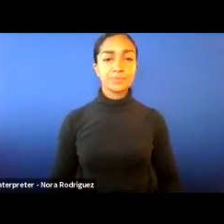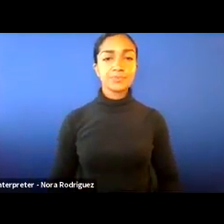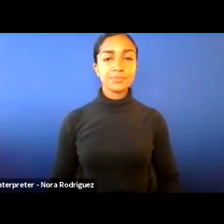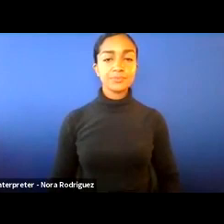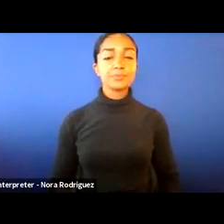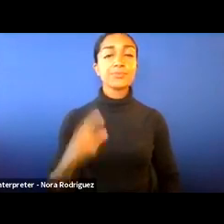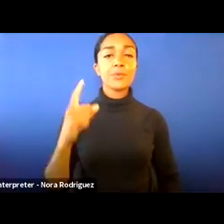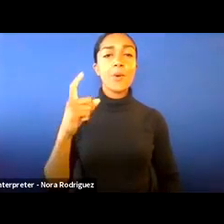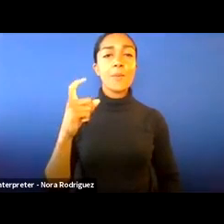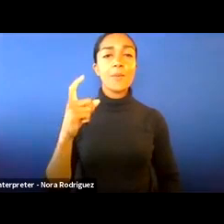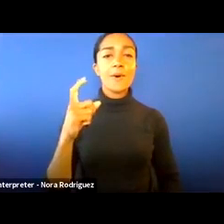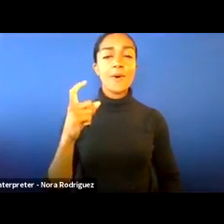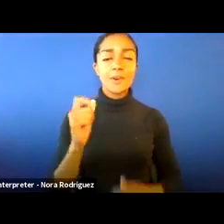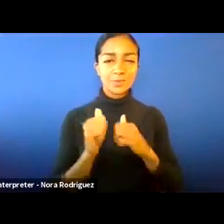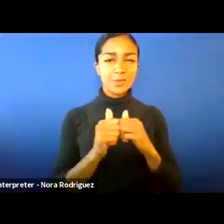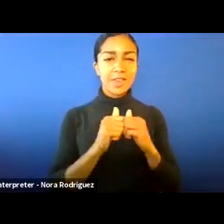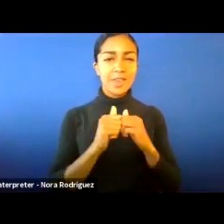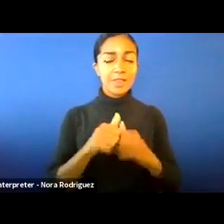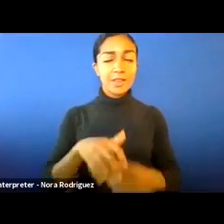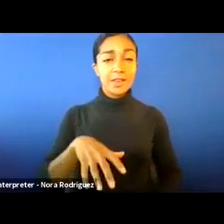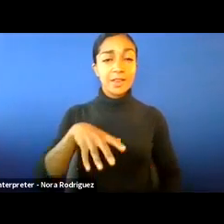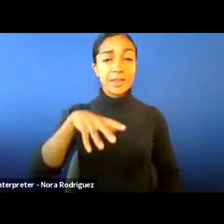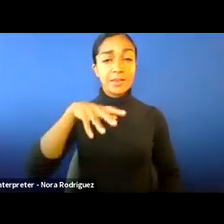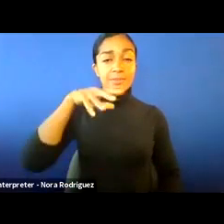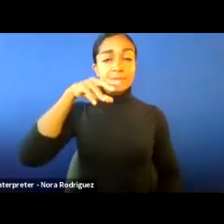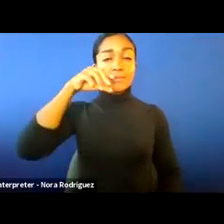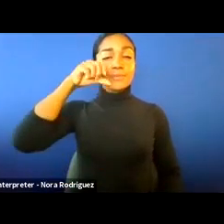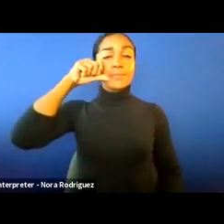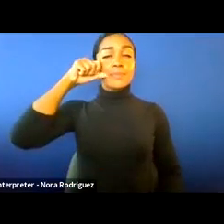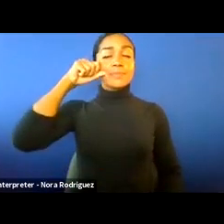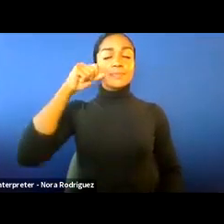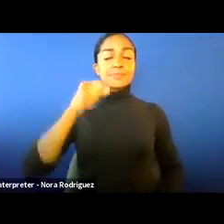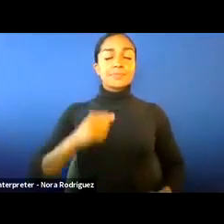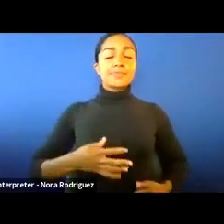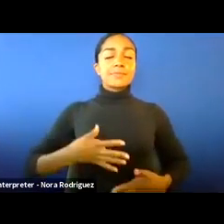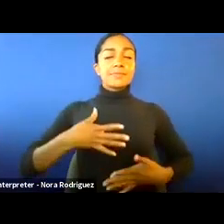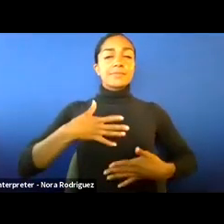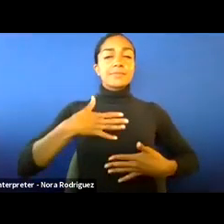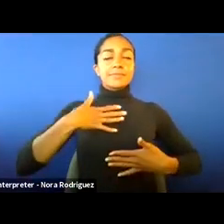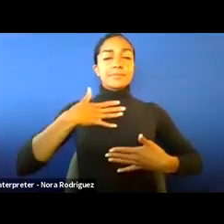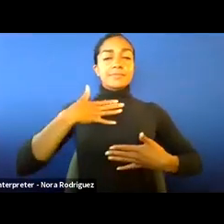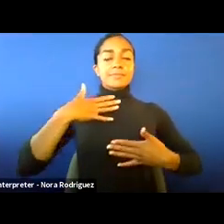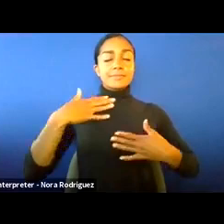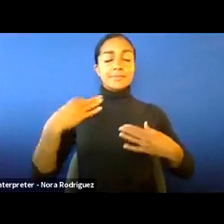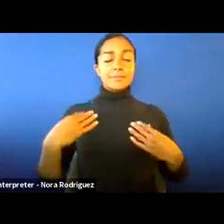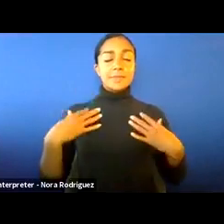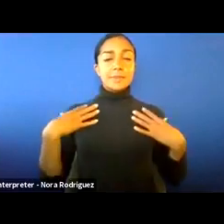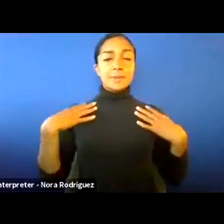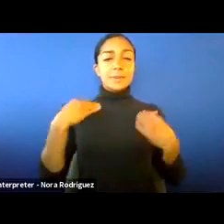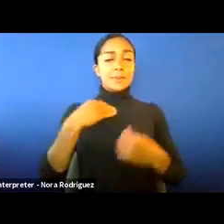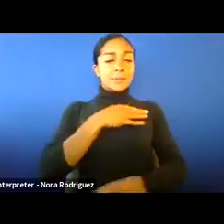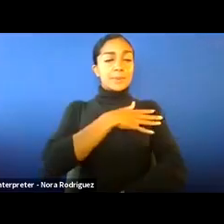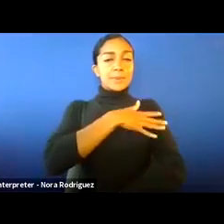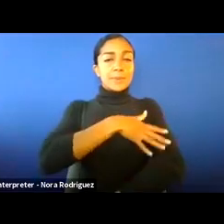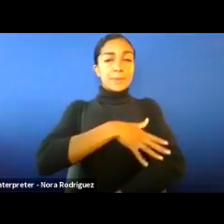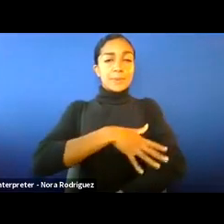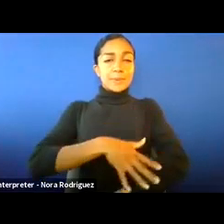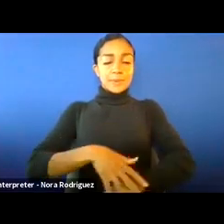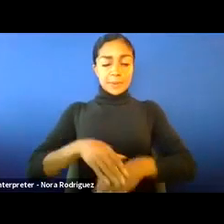And one more time together, fill all the way up to the corners of your body, the edges of